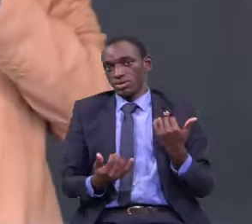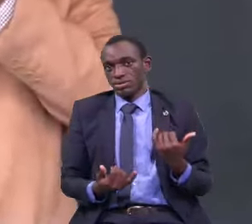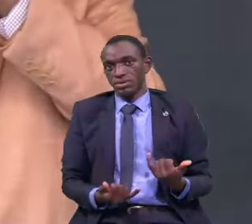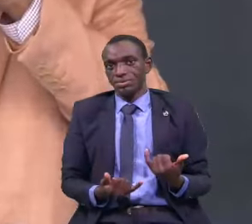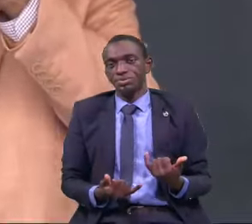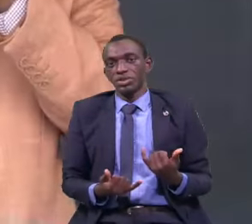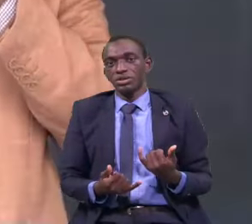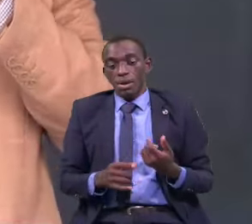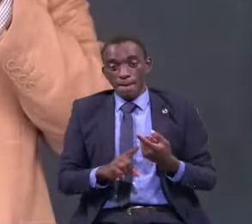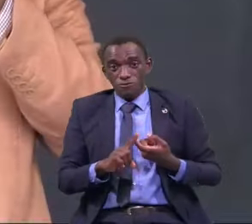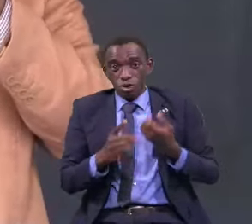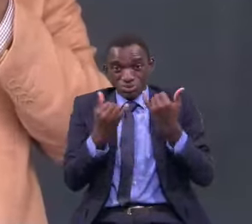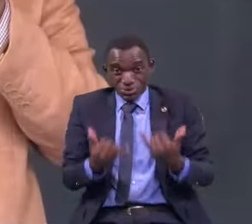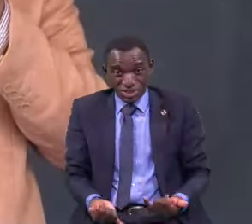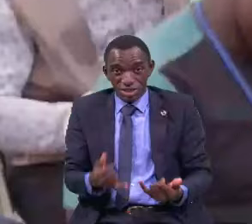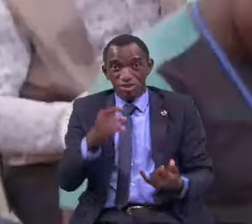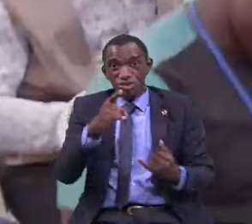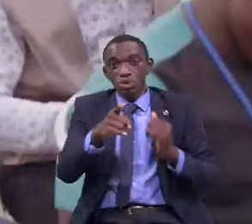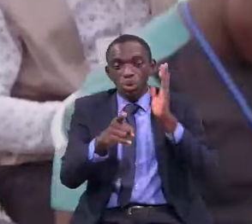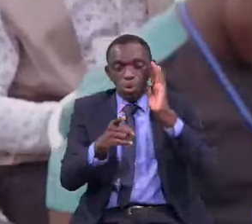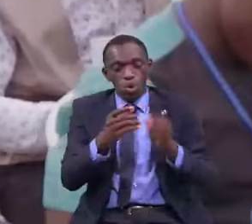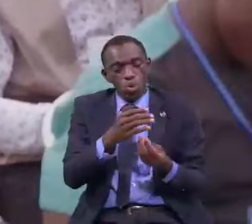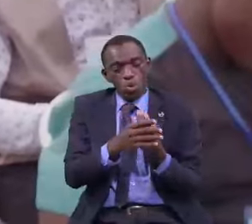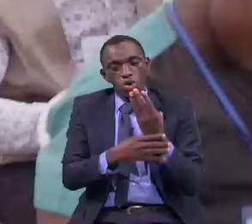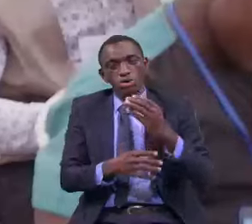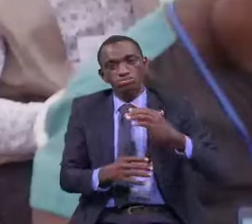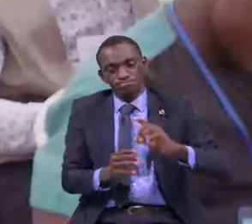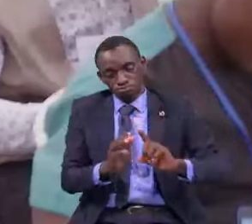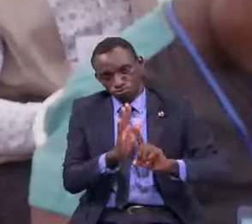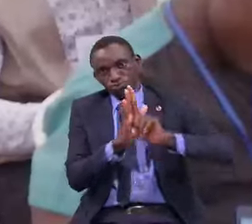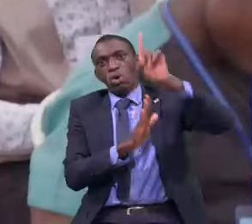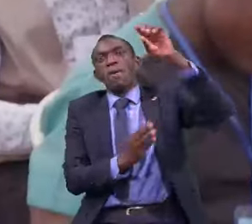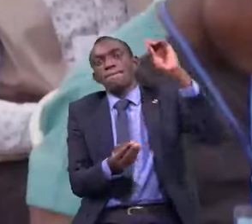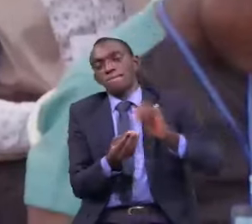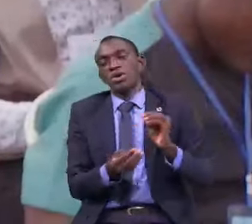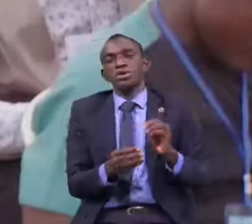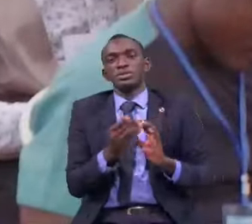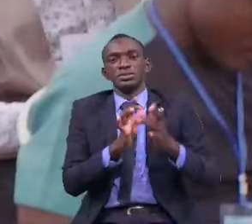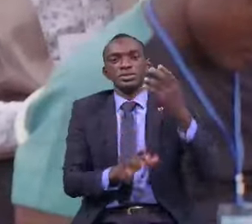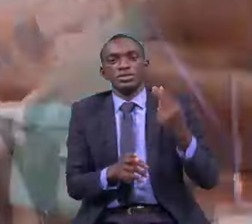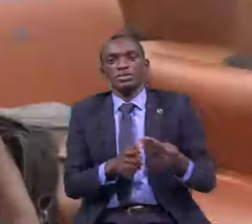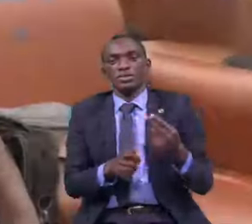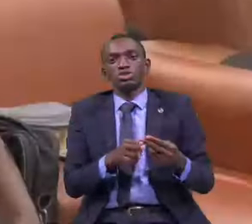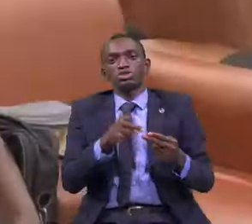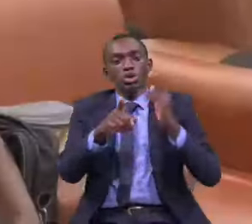From today, you will grow taller. You will grow